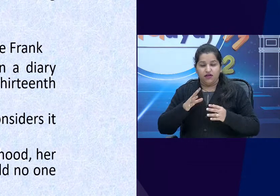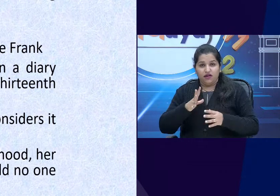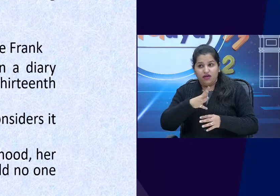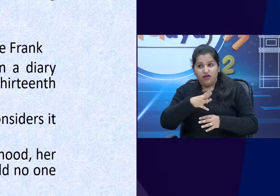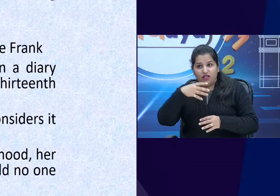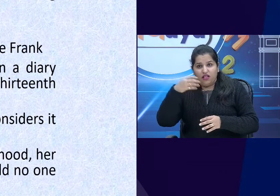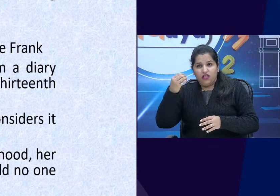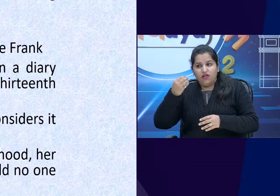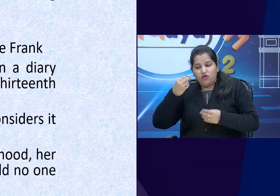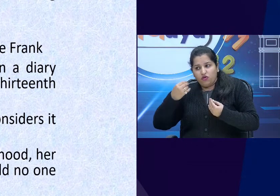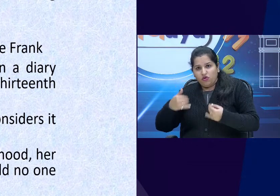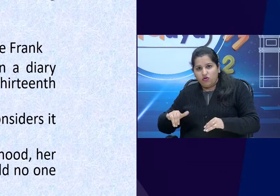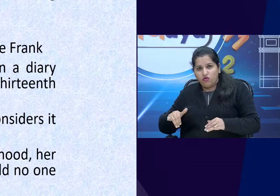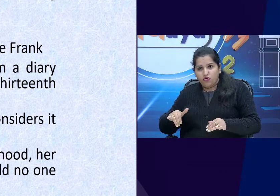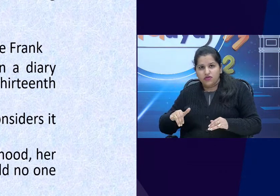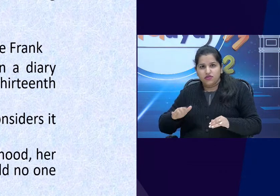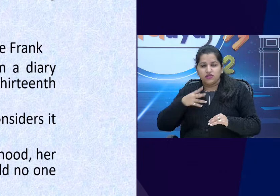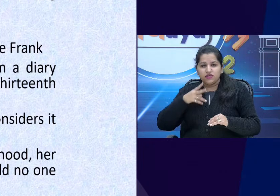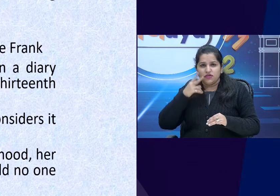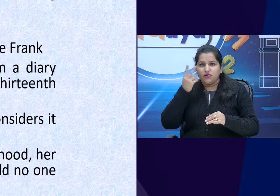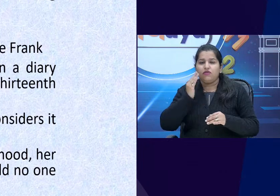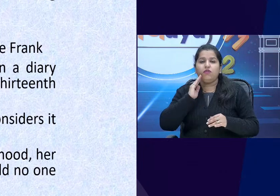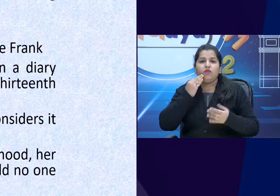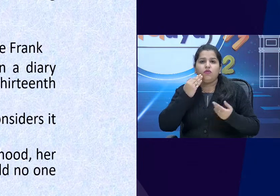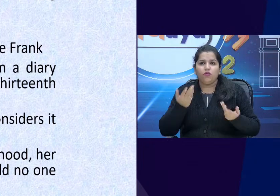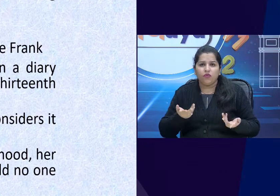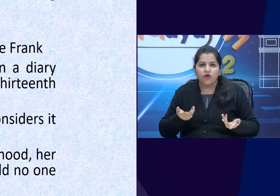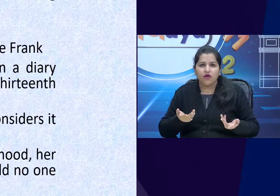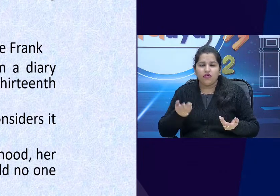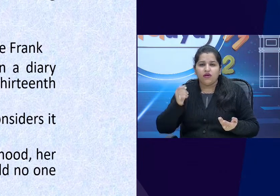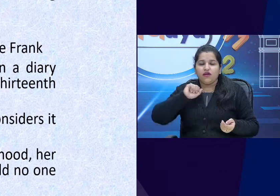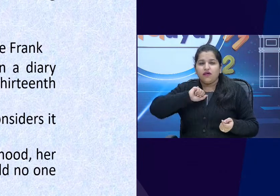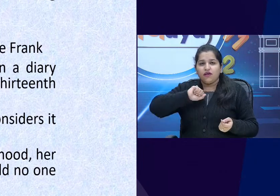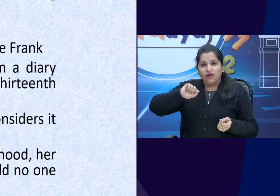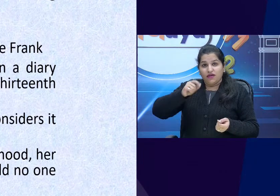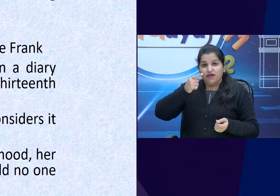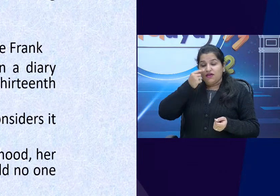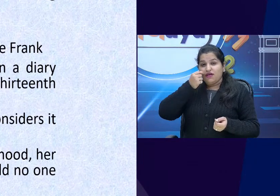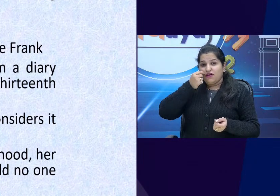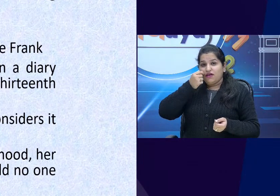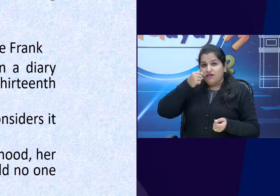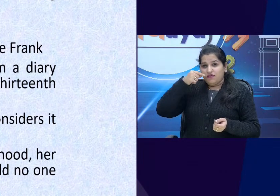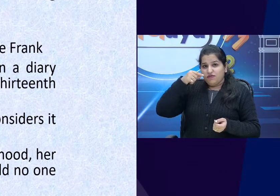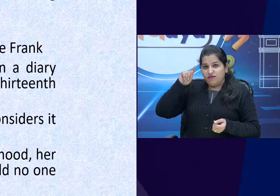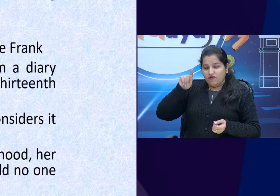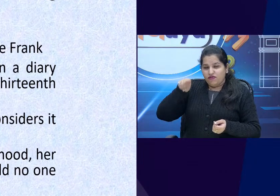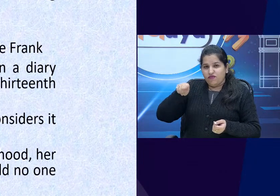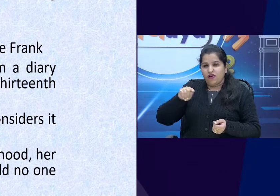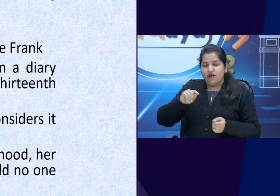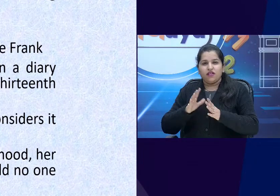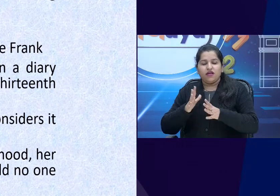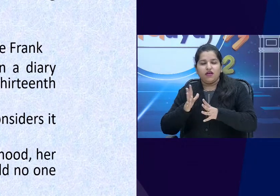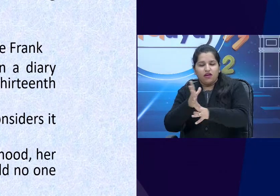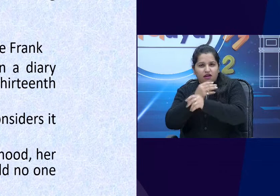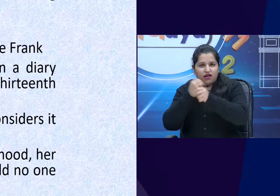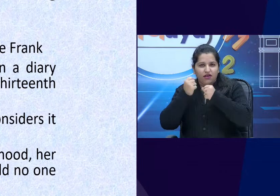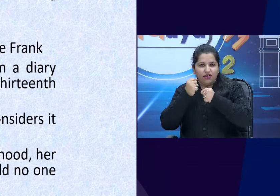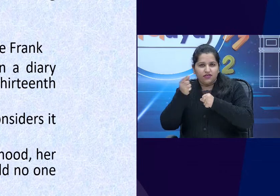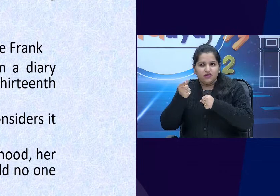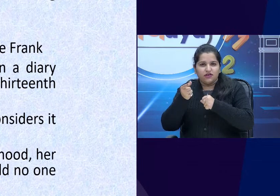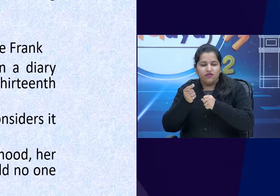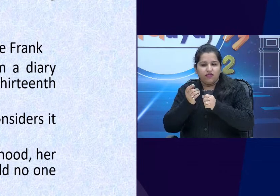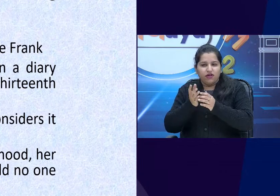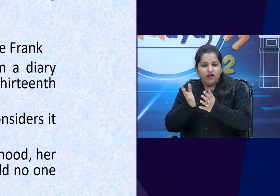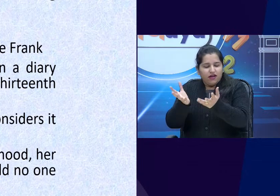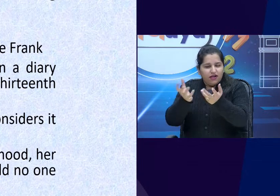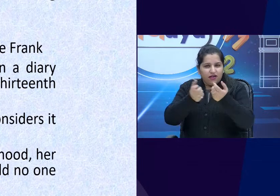when that we will see in the lesson. But it is her father who discovered who retrieved